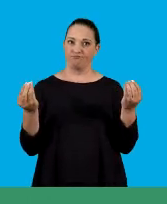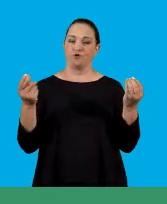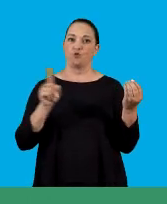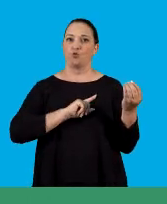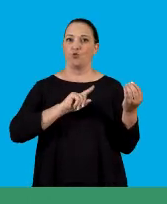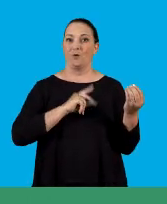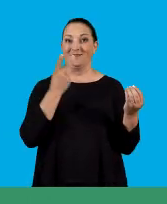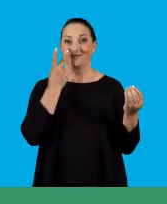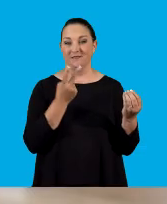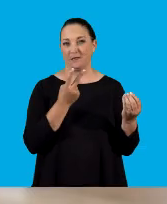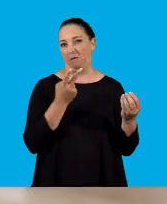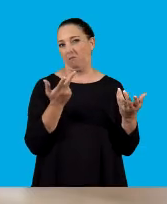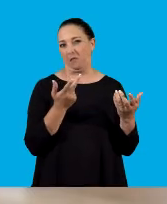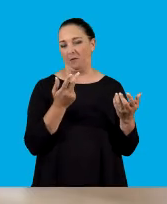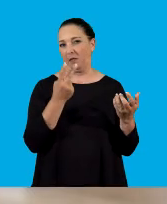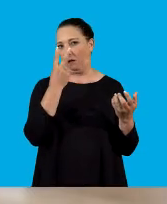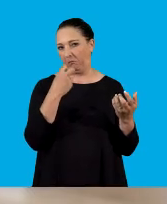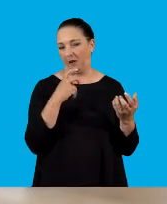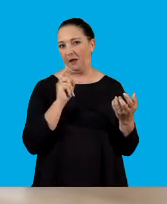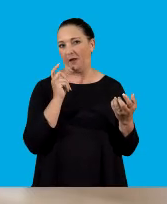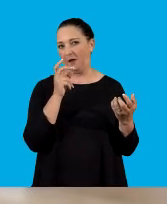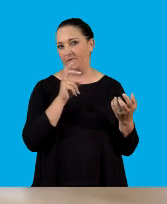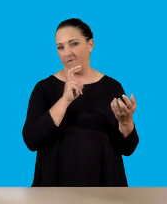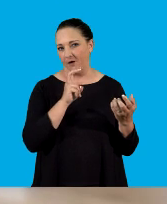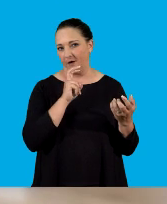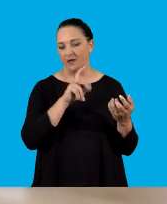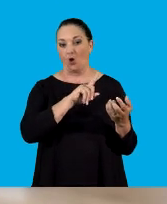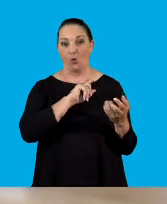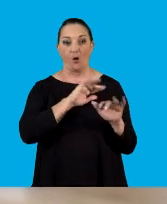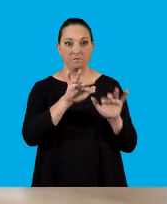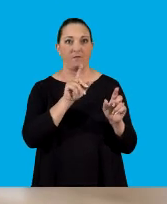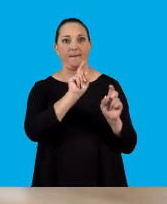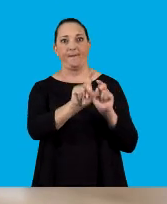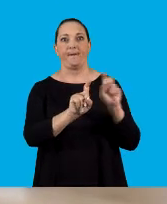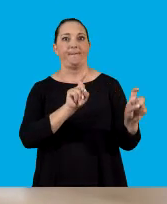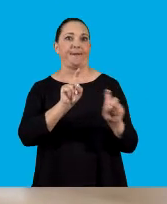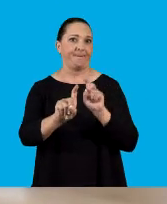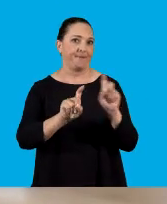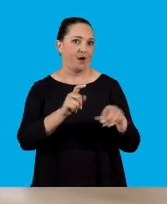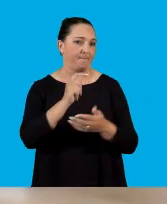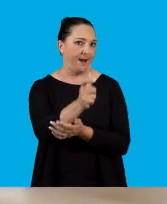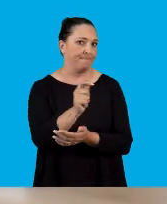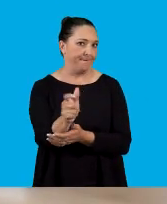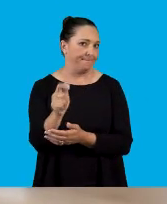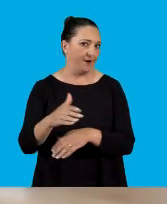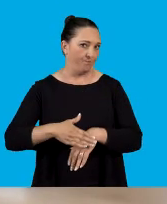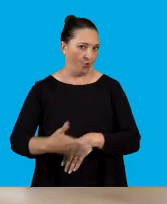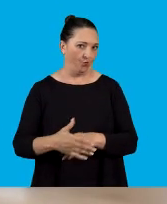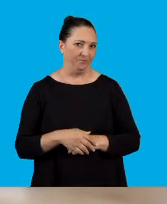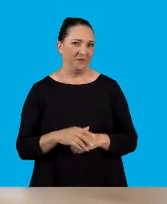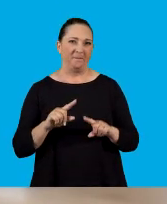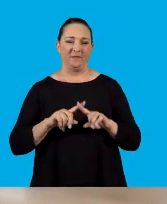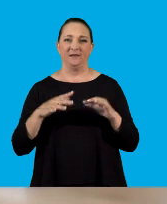see Black Friday, and you know that they are trying to attract you to come and buy. So how can this